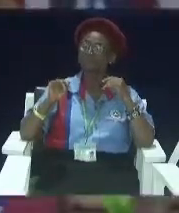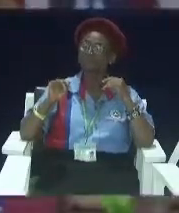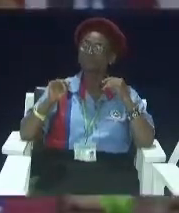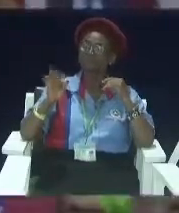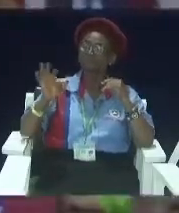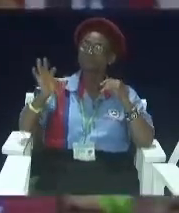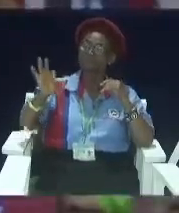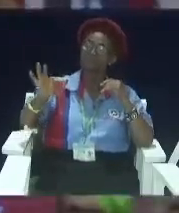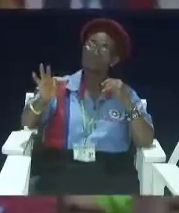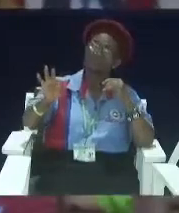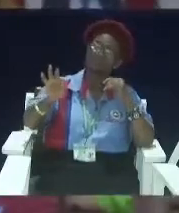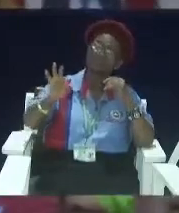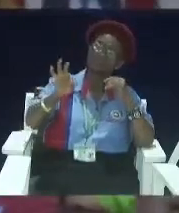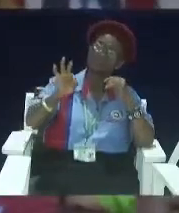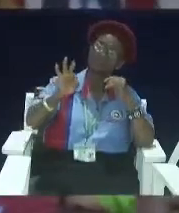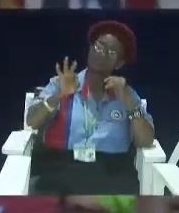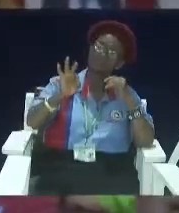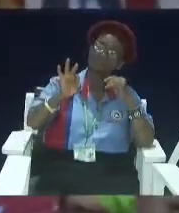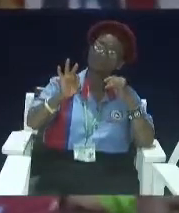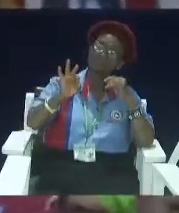Nine.